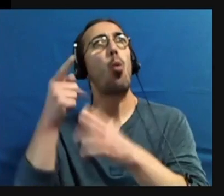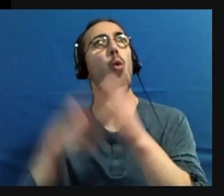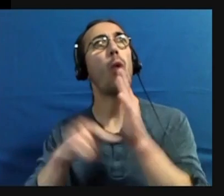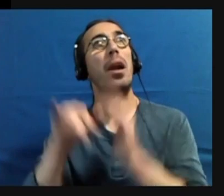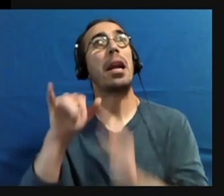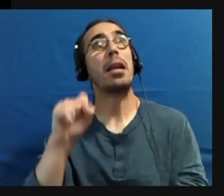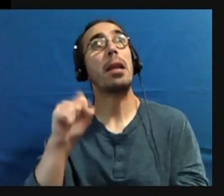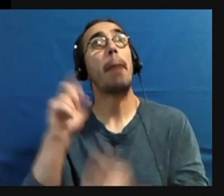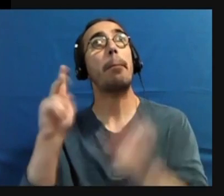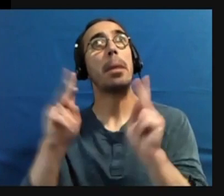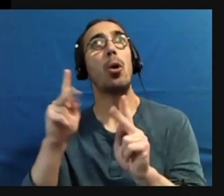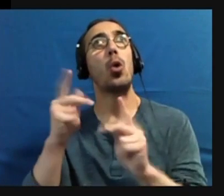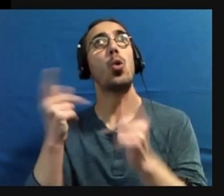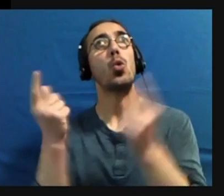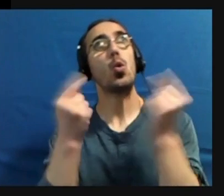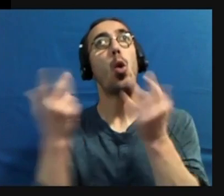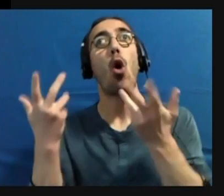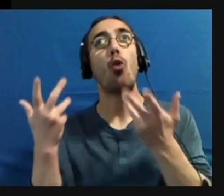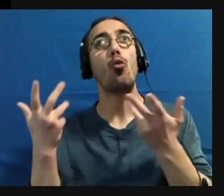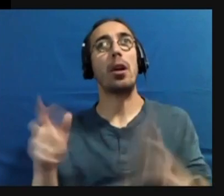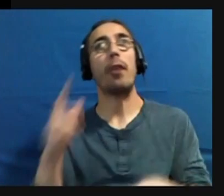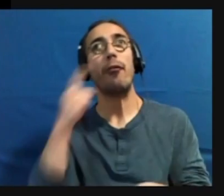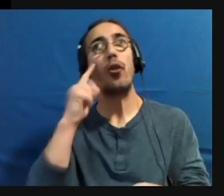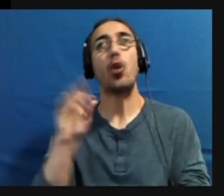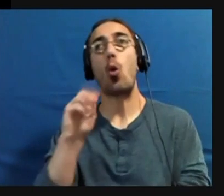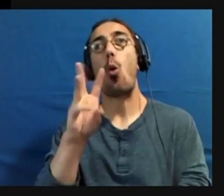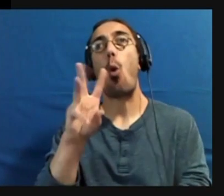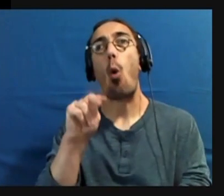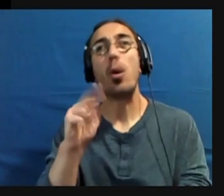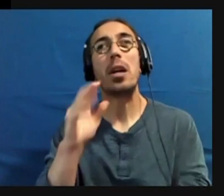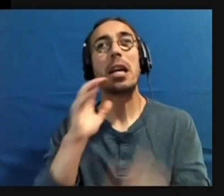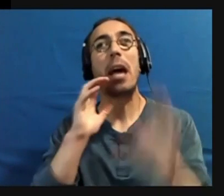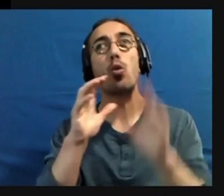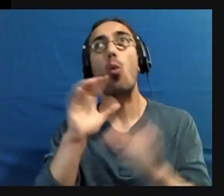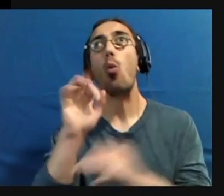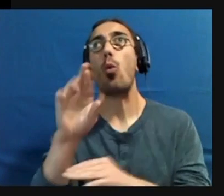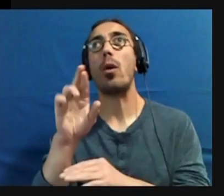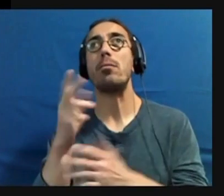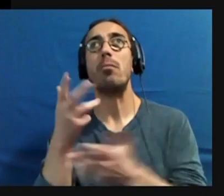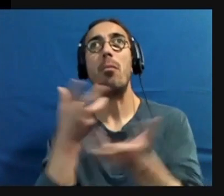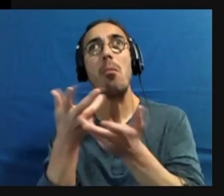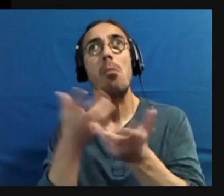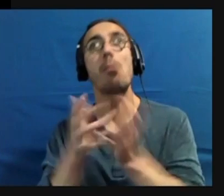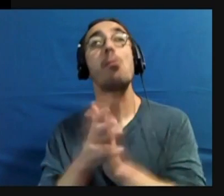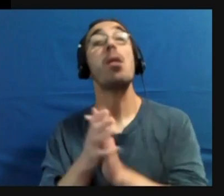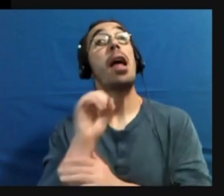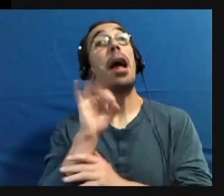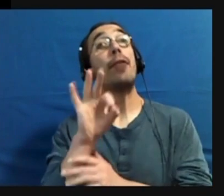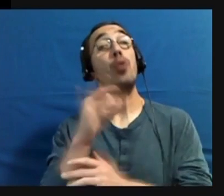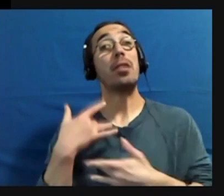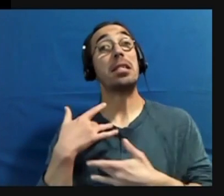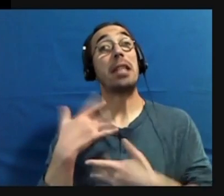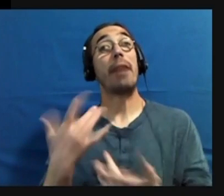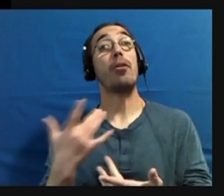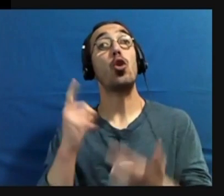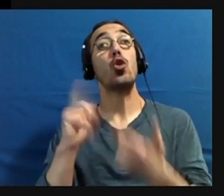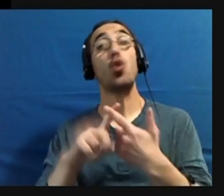is that people do already for their own accommodations in these areas. Like if you have a sensitivity to